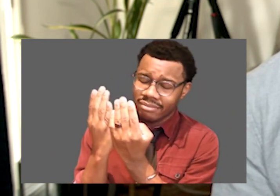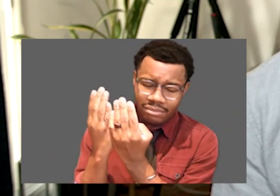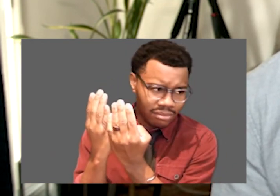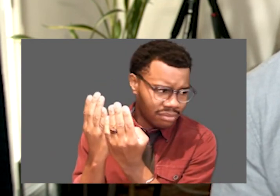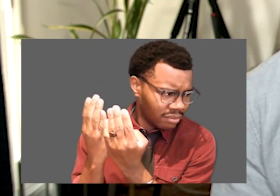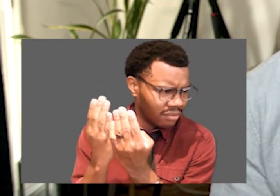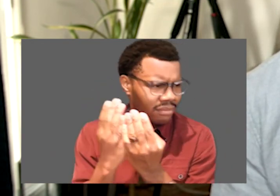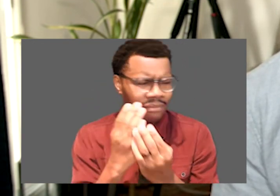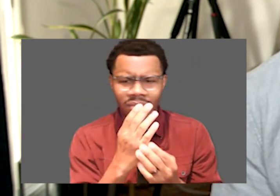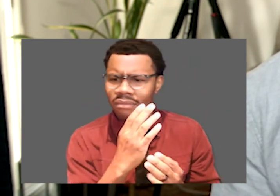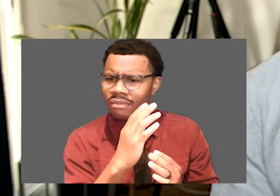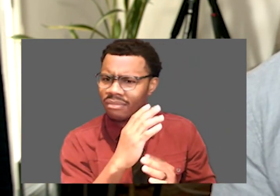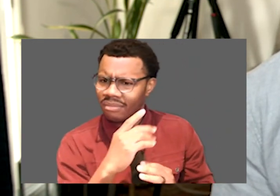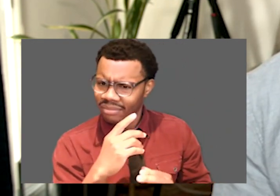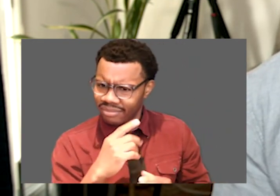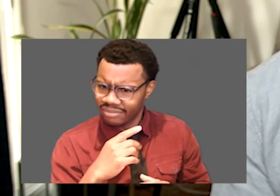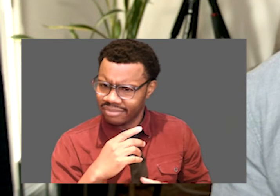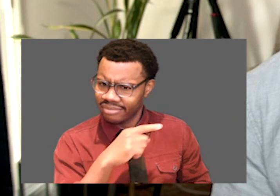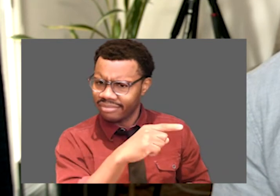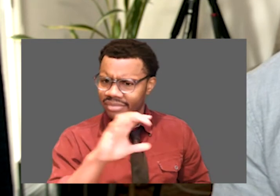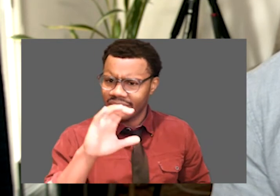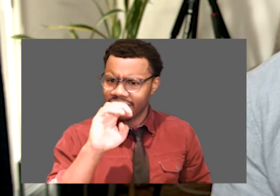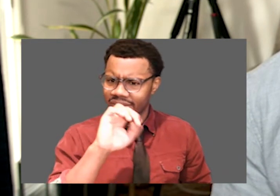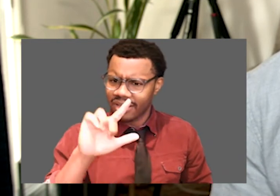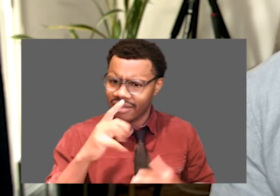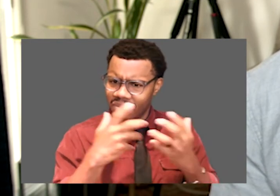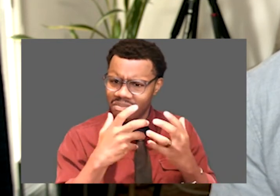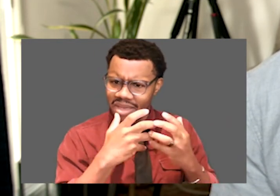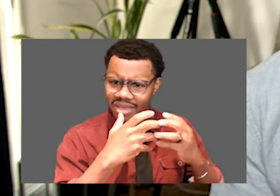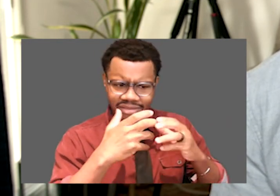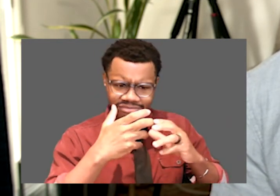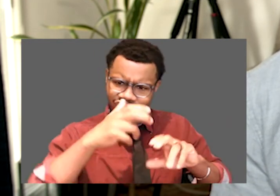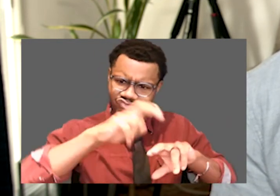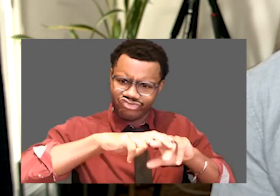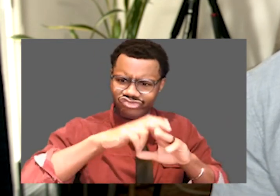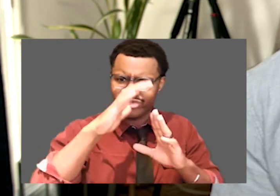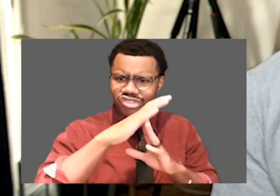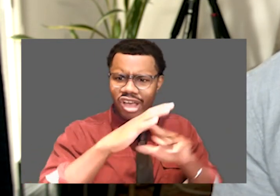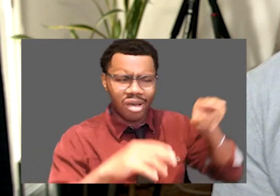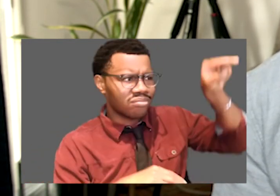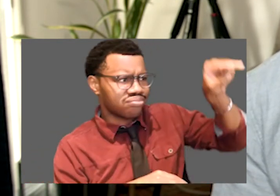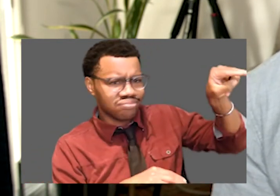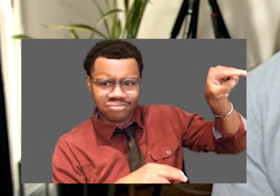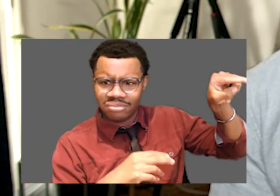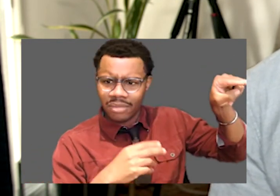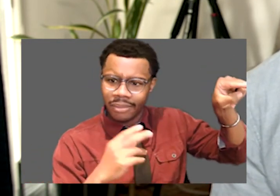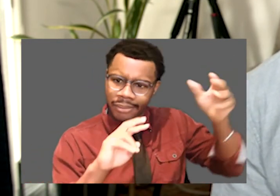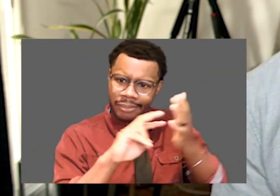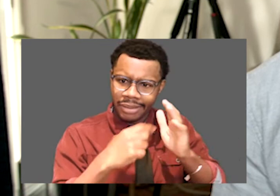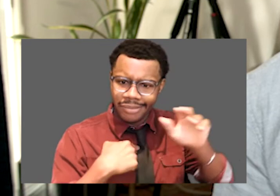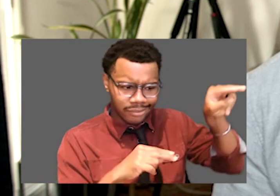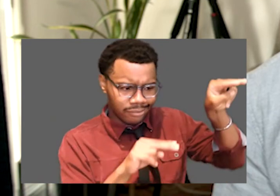top bunk bed. You walk to the toilet, 4 strides in all. Your bladder feels like a 50-pound sandbag filled